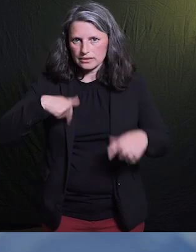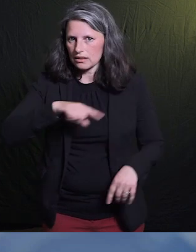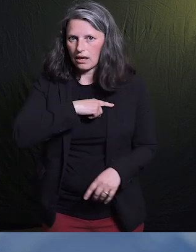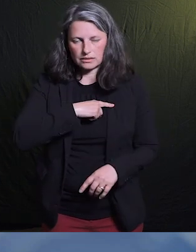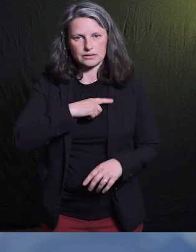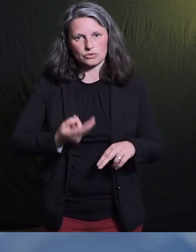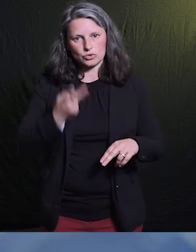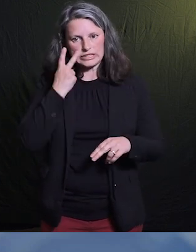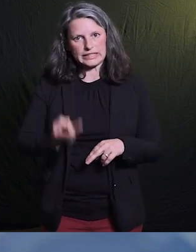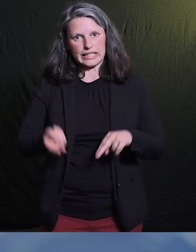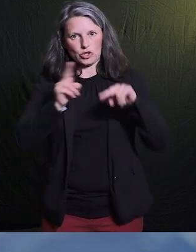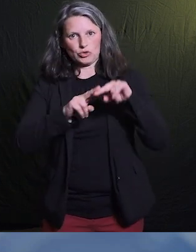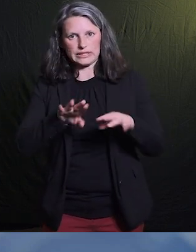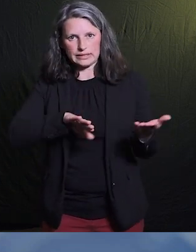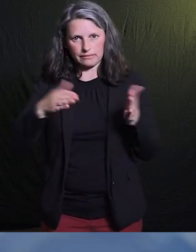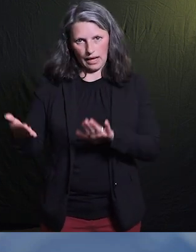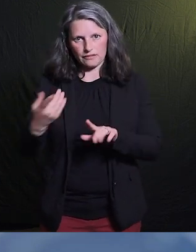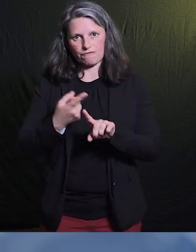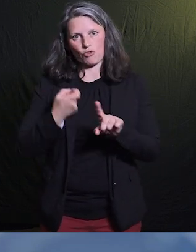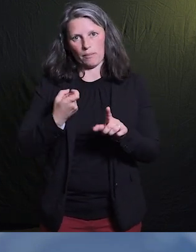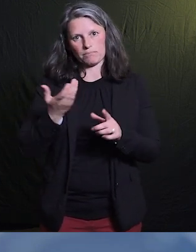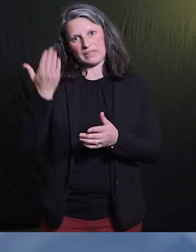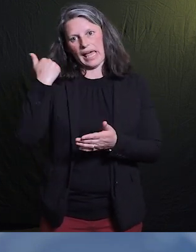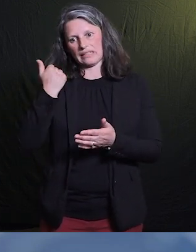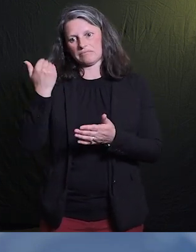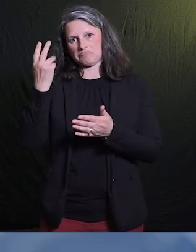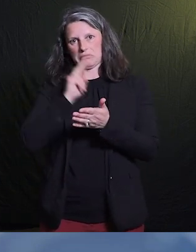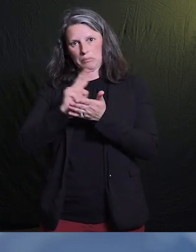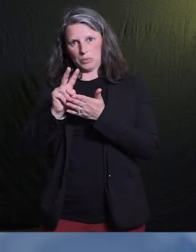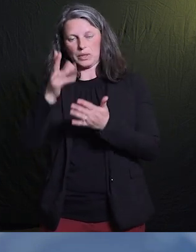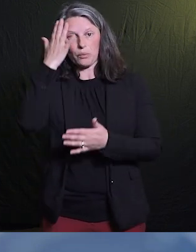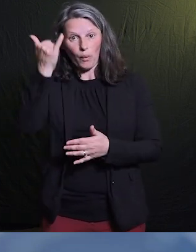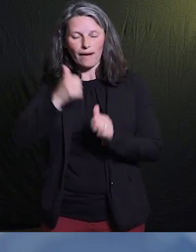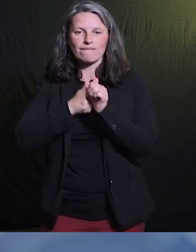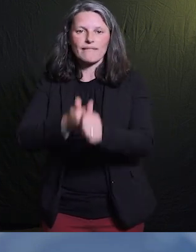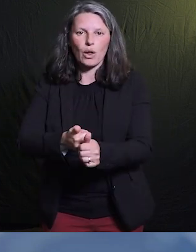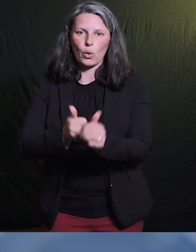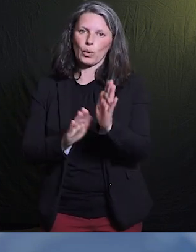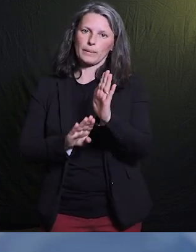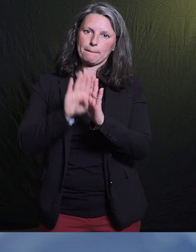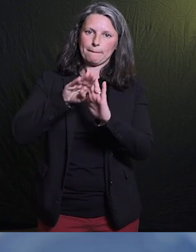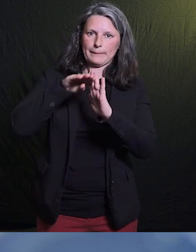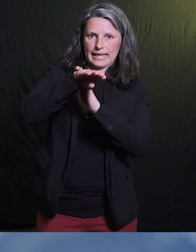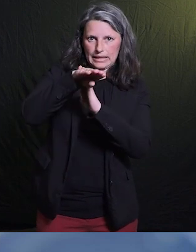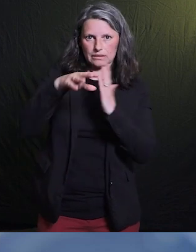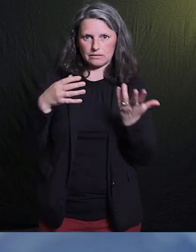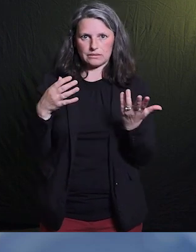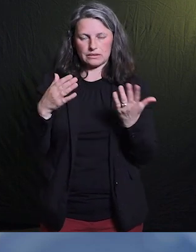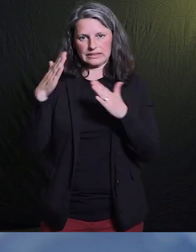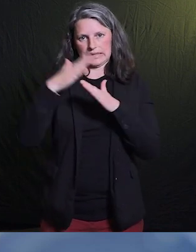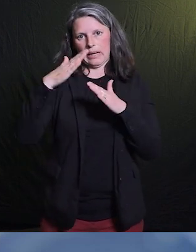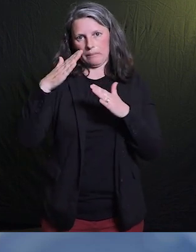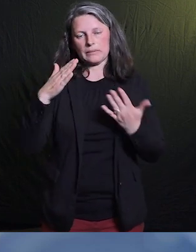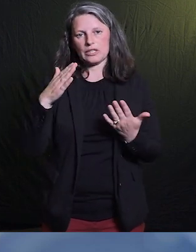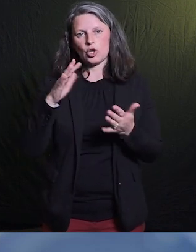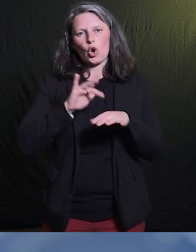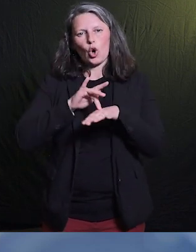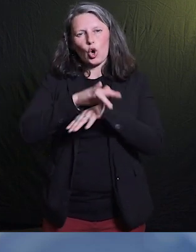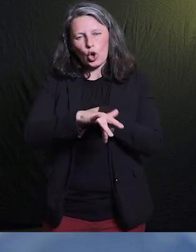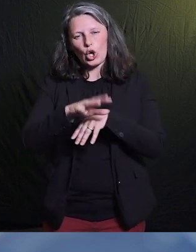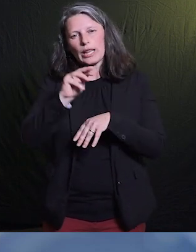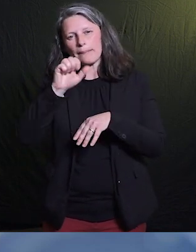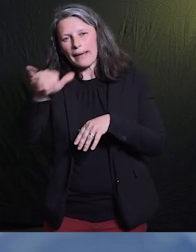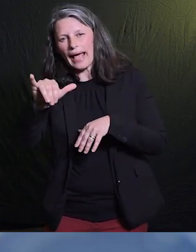in deaths over the past couple of weeks has followed the peak that we saw in early May, late